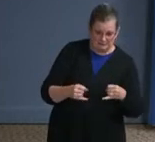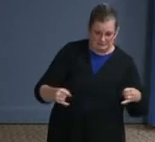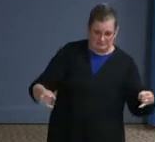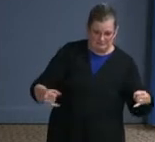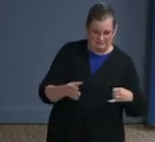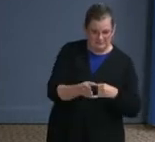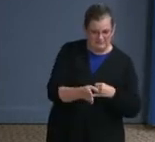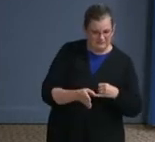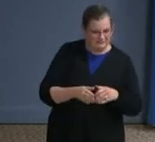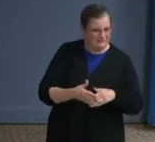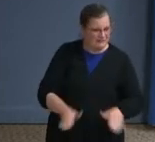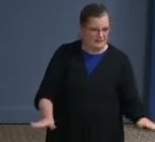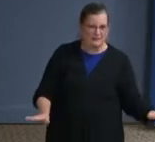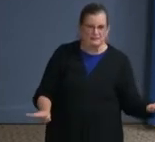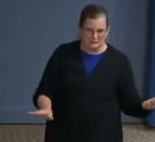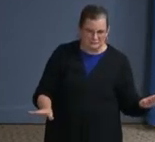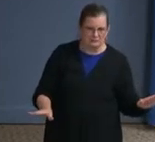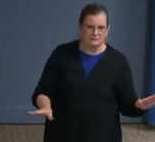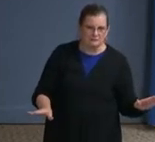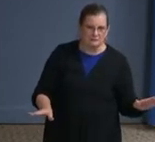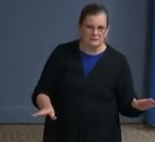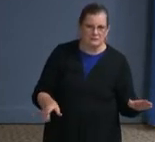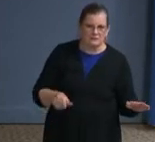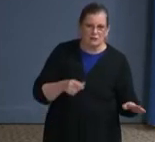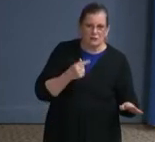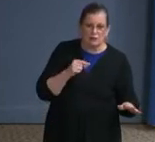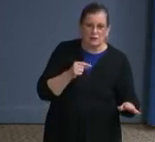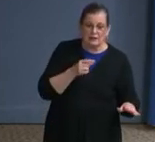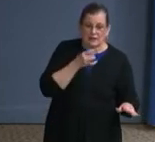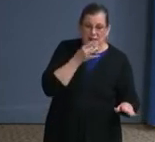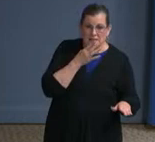given a green light over the last 4 years.